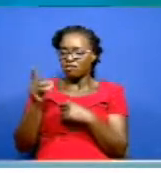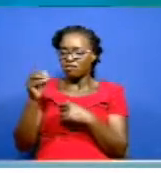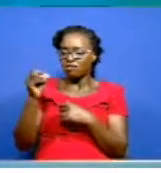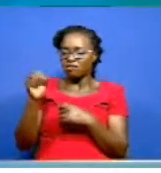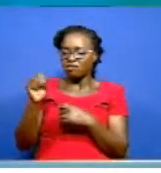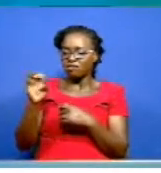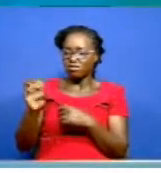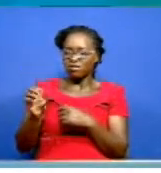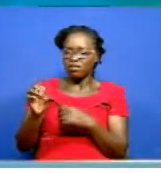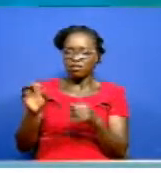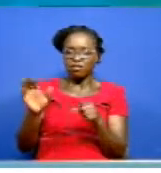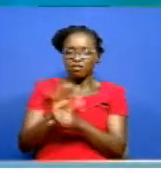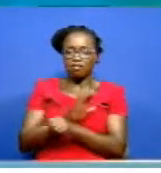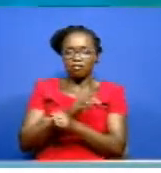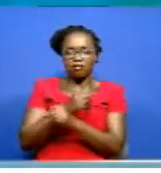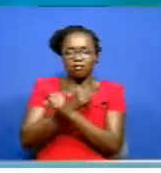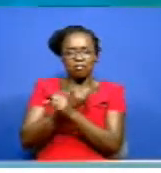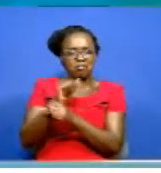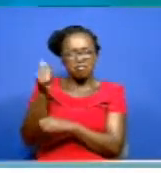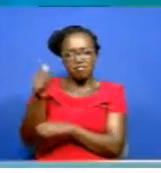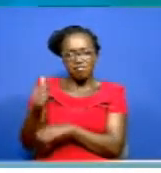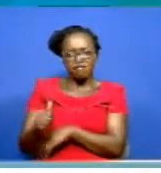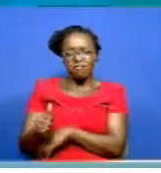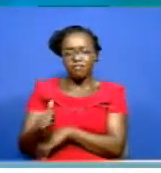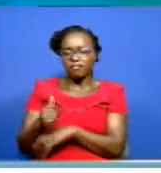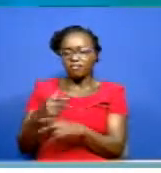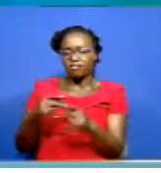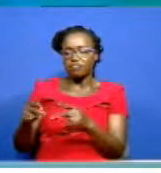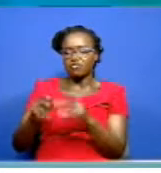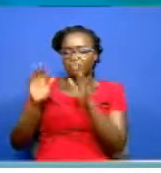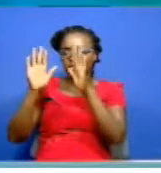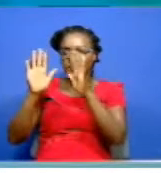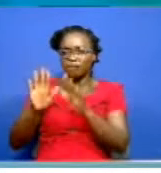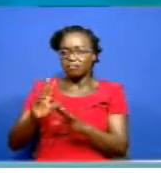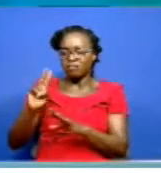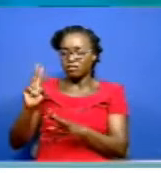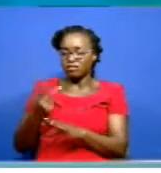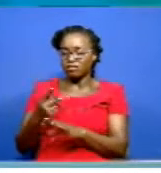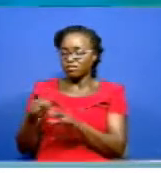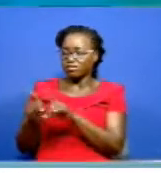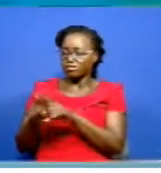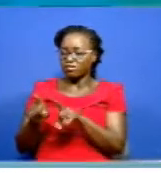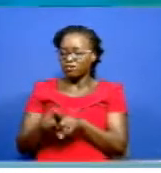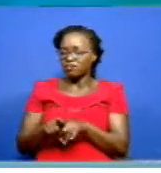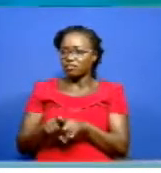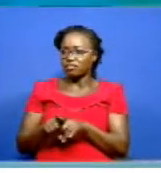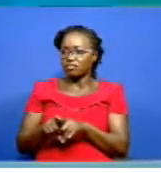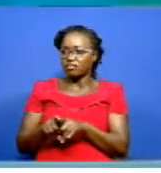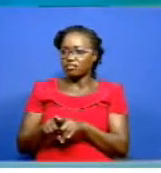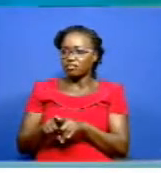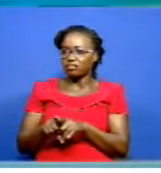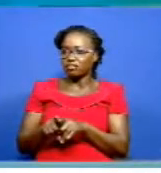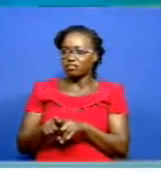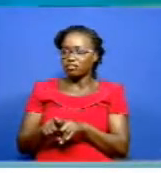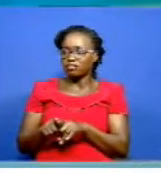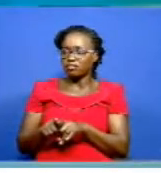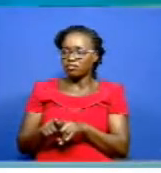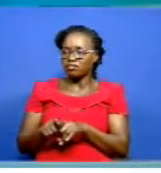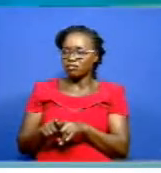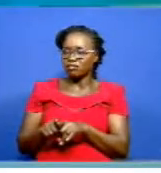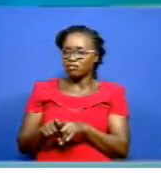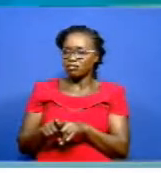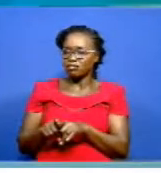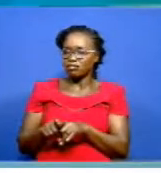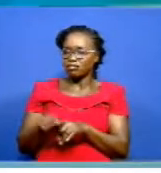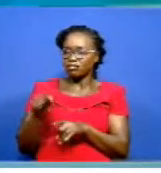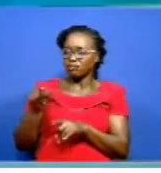not completely protected. It's very important for you to take the second dose as well. In the case of Johnson & Johnson,